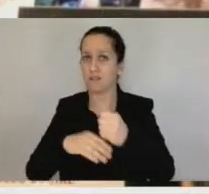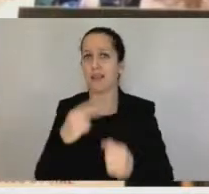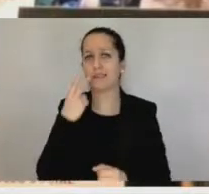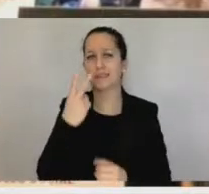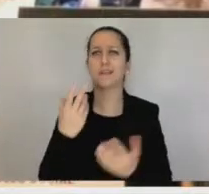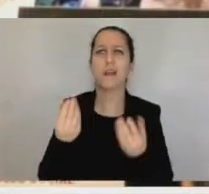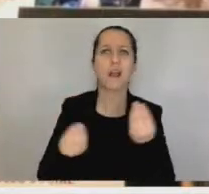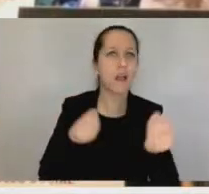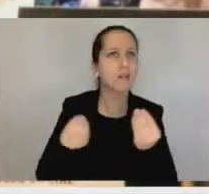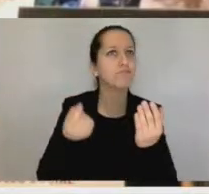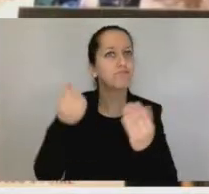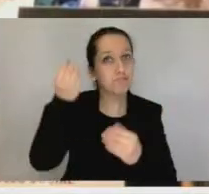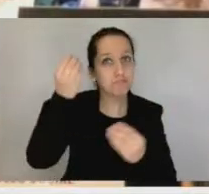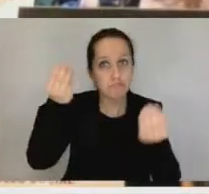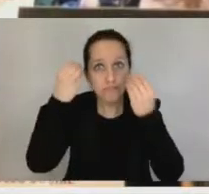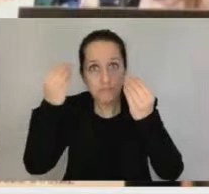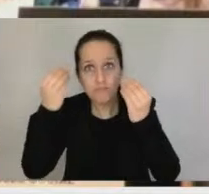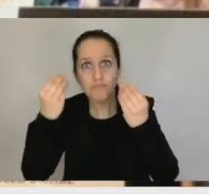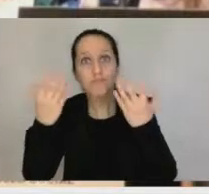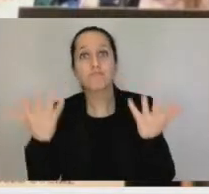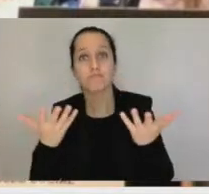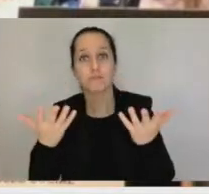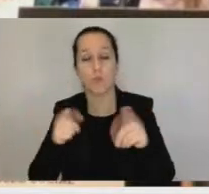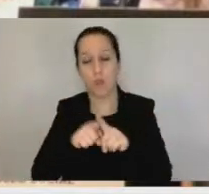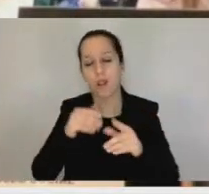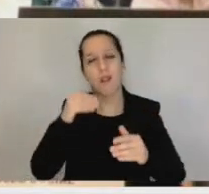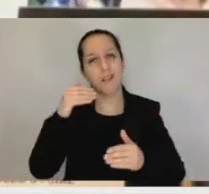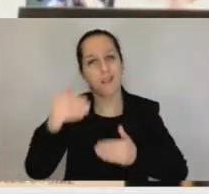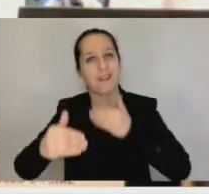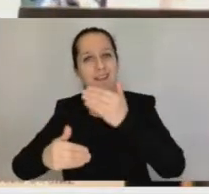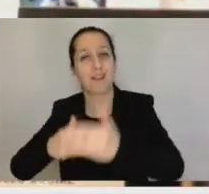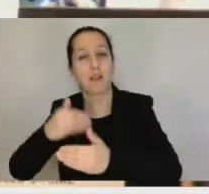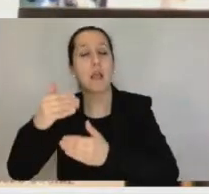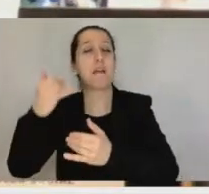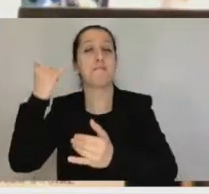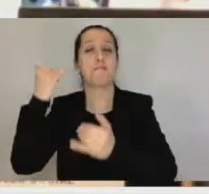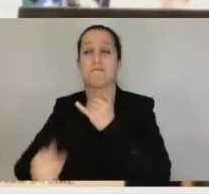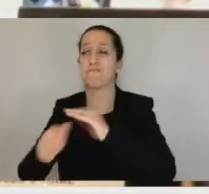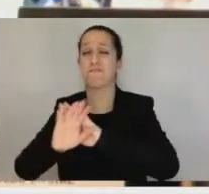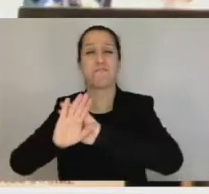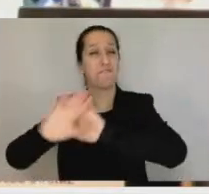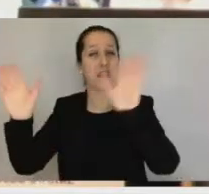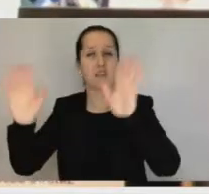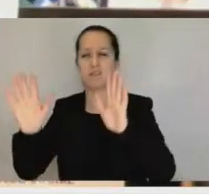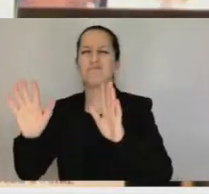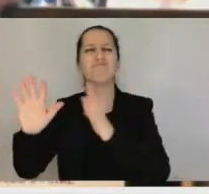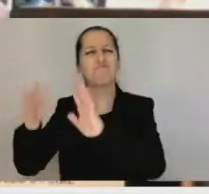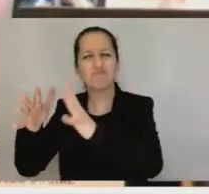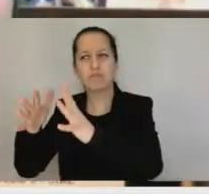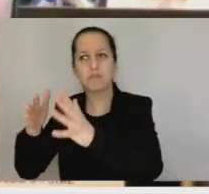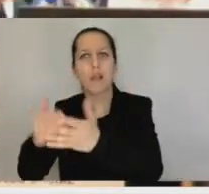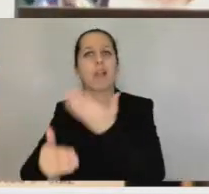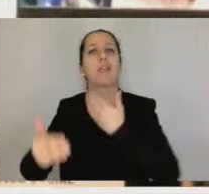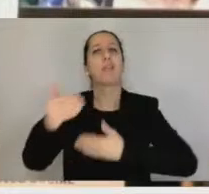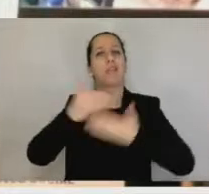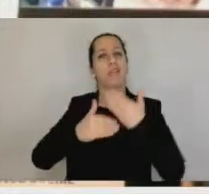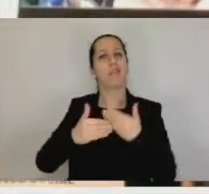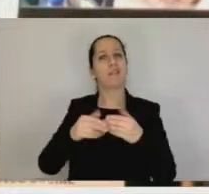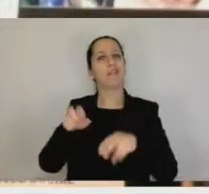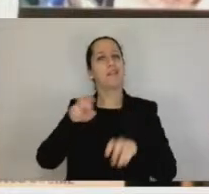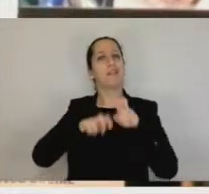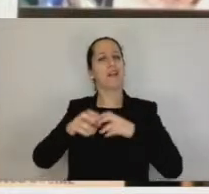only floor or threshold or bare minimum, because when we refer to learning, we're talking about the